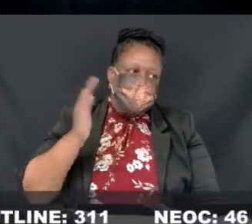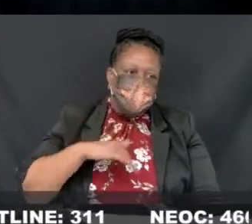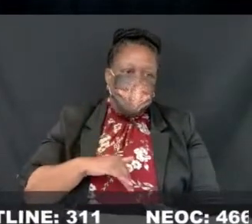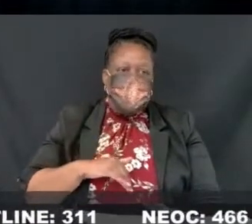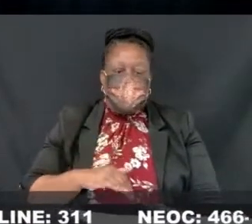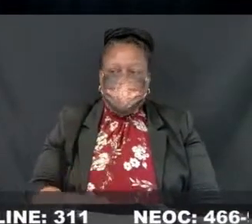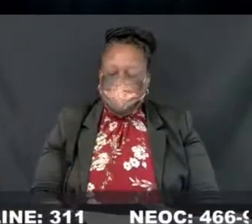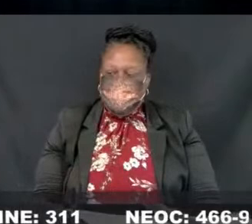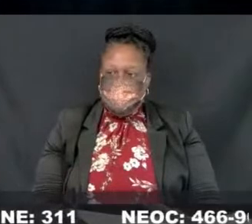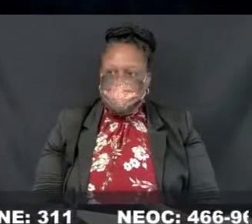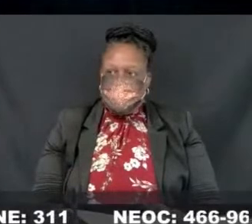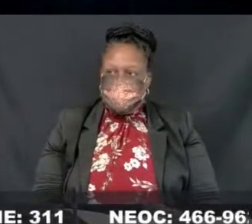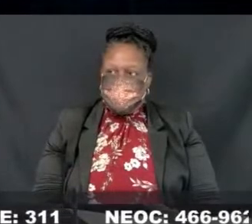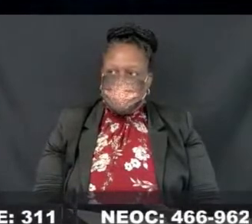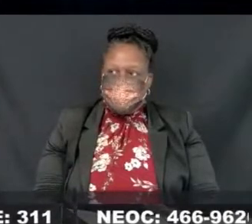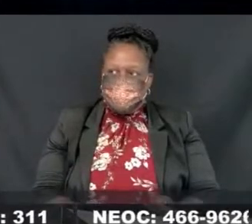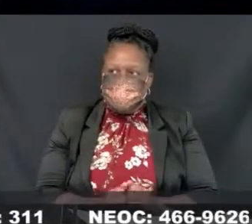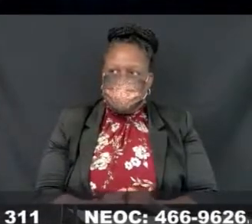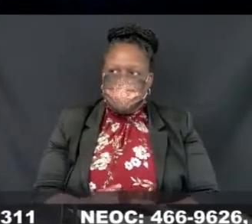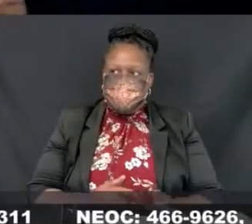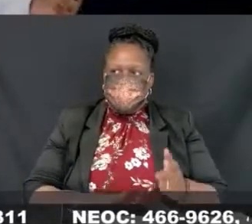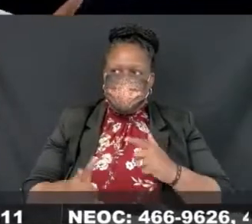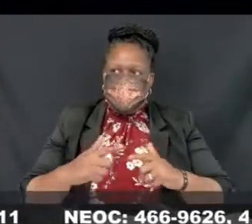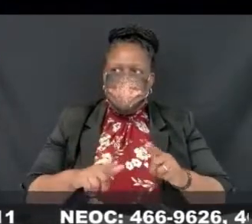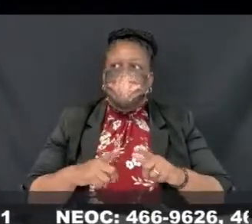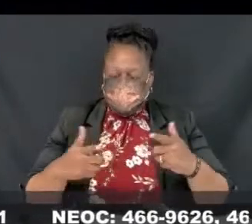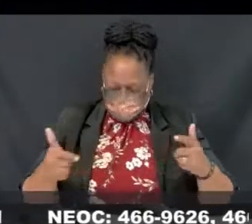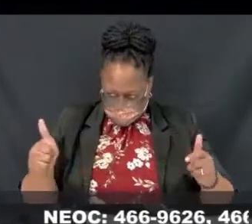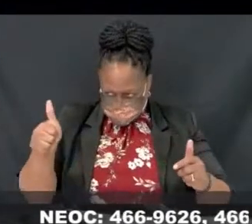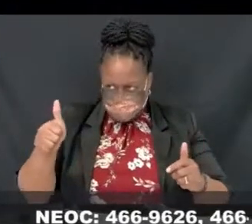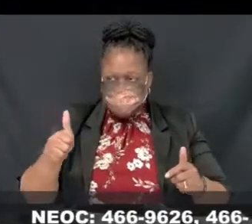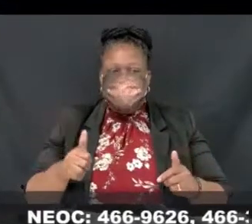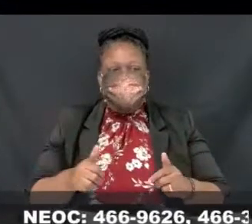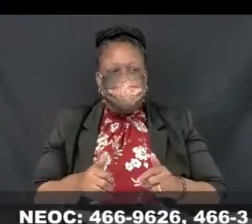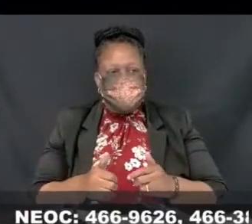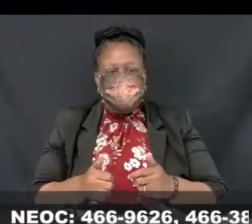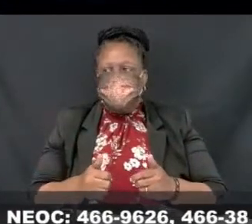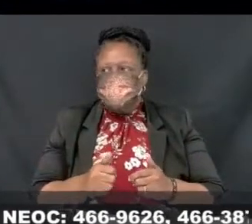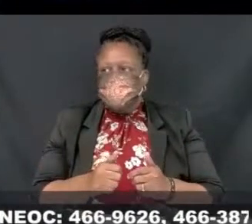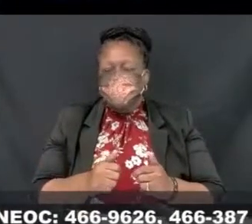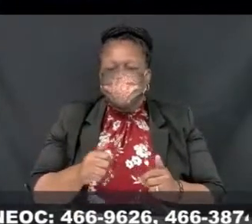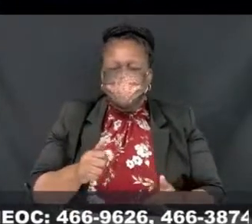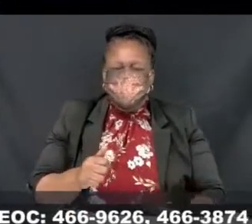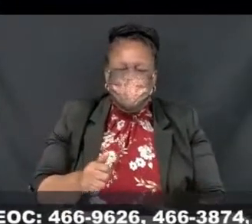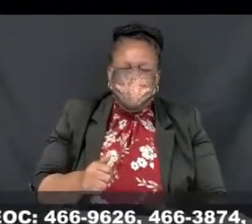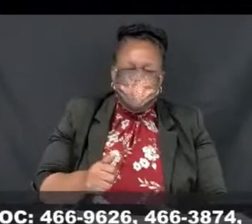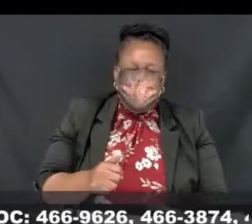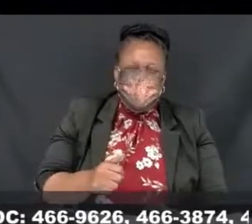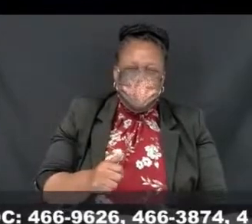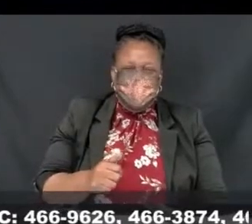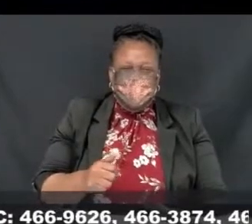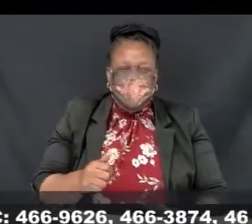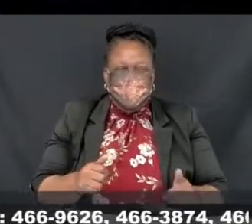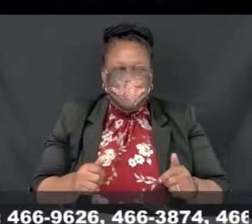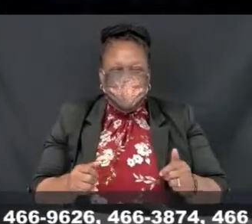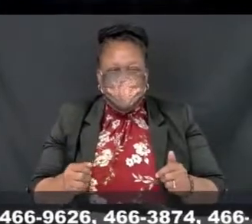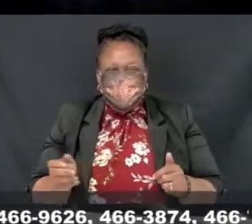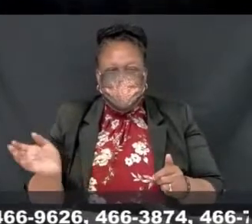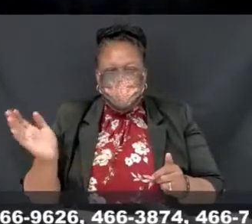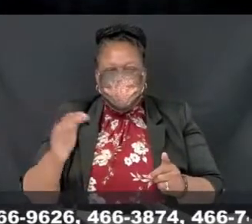had signals and she came with everything and sign language. Ms. Jacob don't watch me, so.